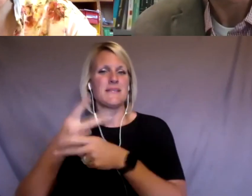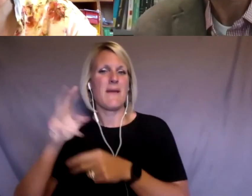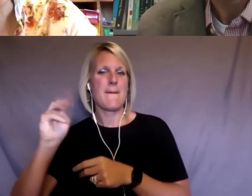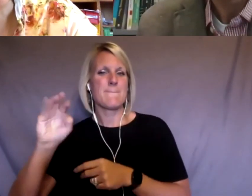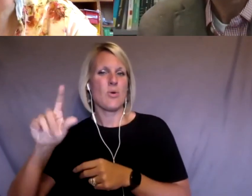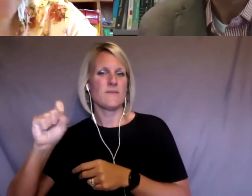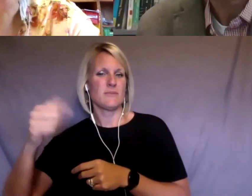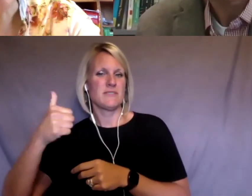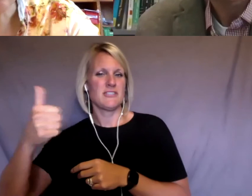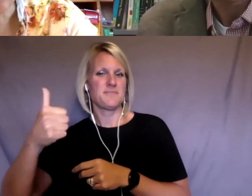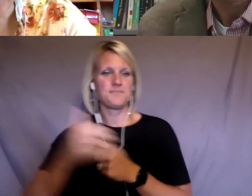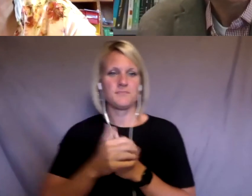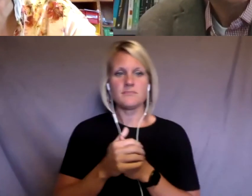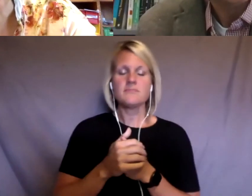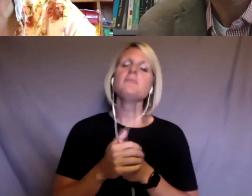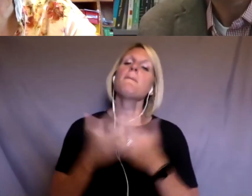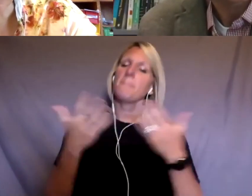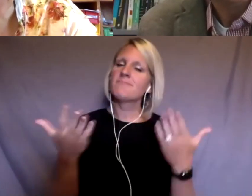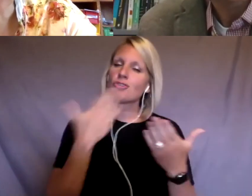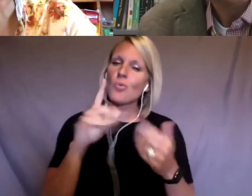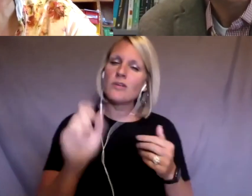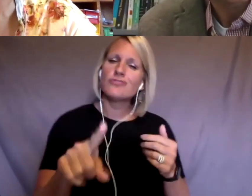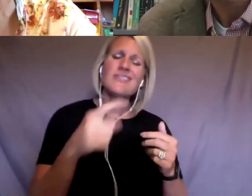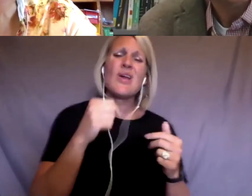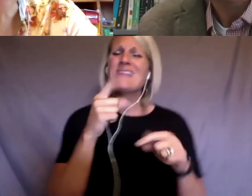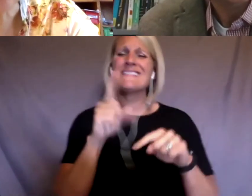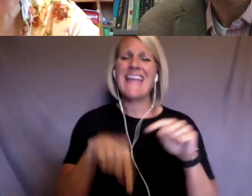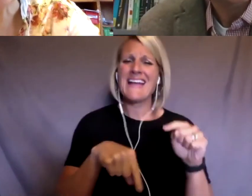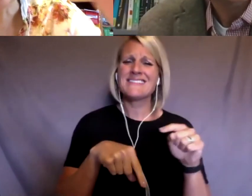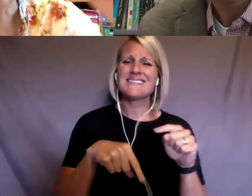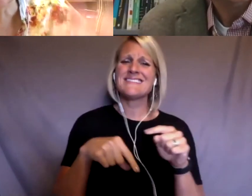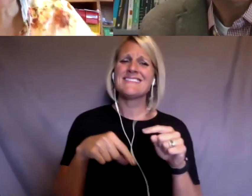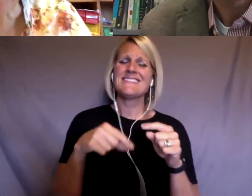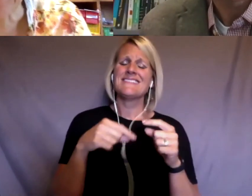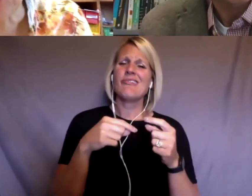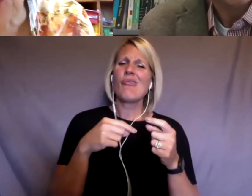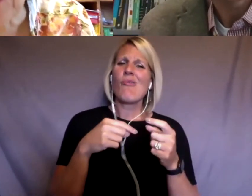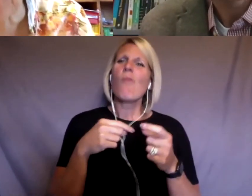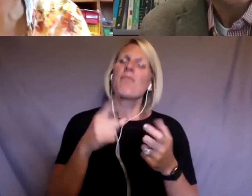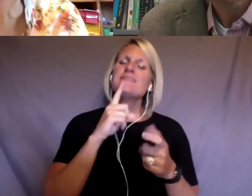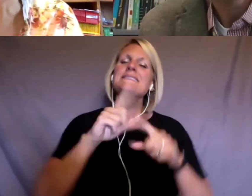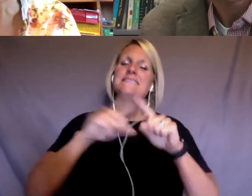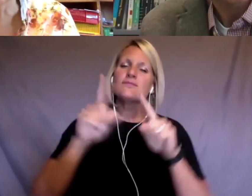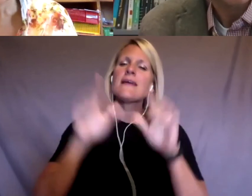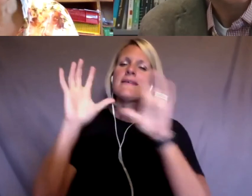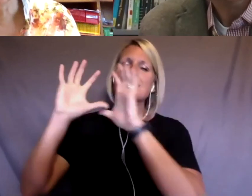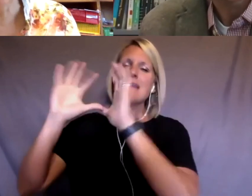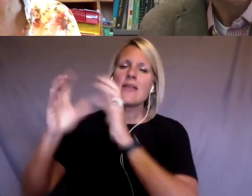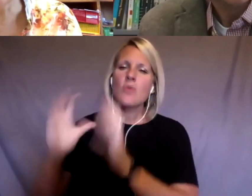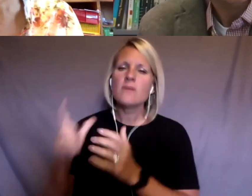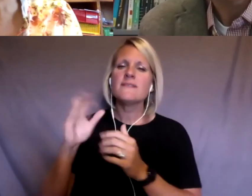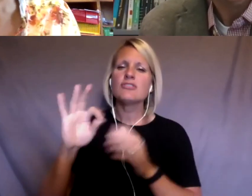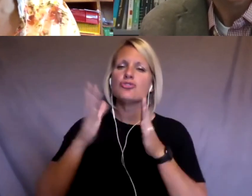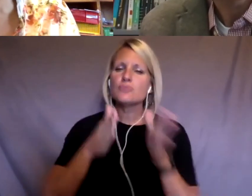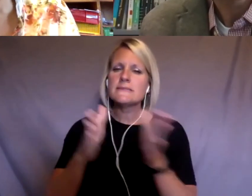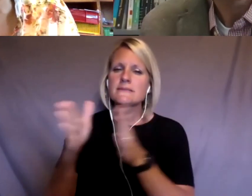we cannot design everything for everything. As we know, transportation planners know there are different categories of streets, and some of them,